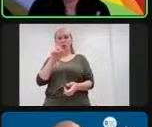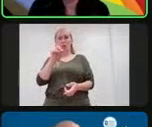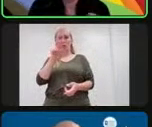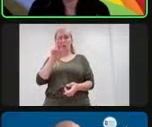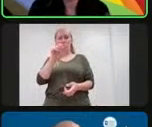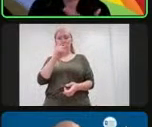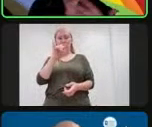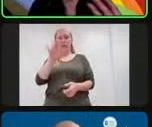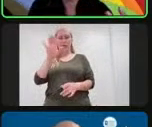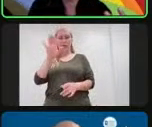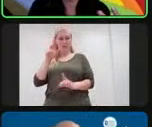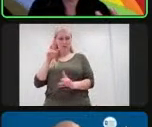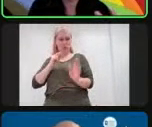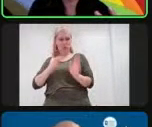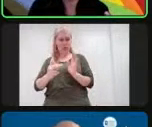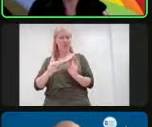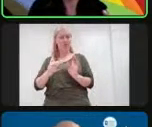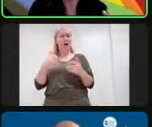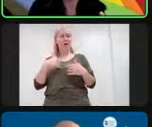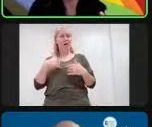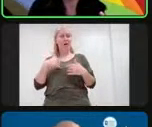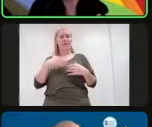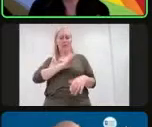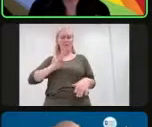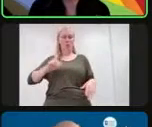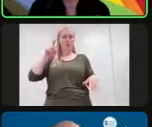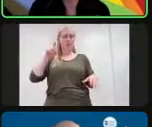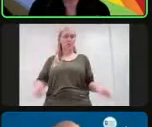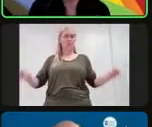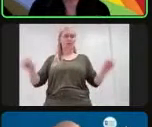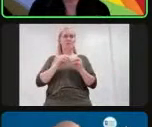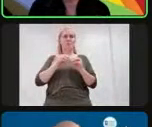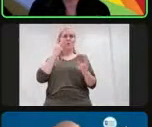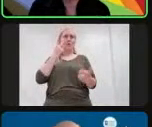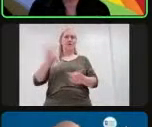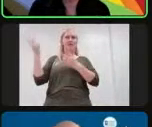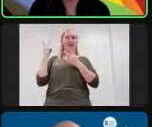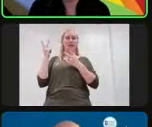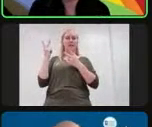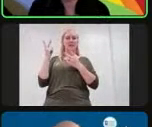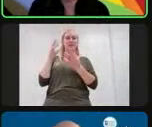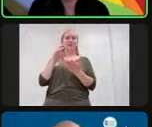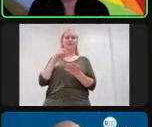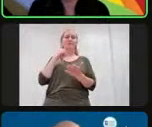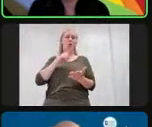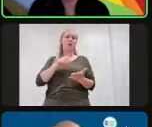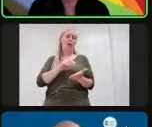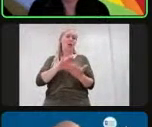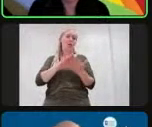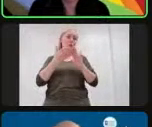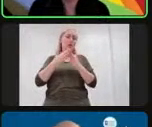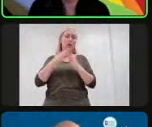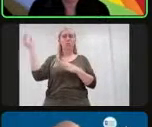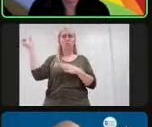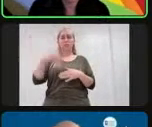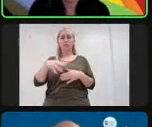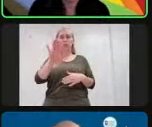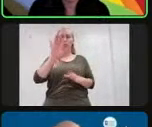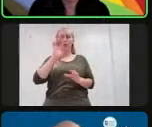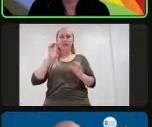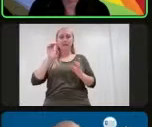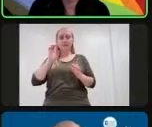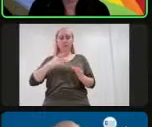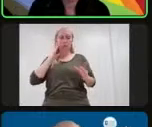having like this board that is supposed to be more reflective of the community, of bringing in like your own experience without getting shut